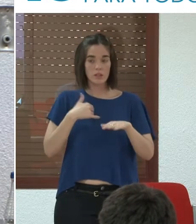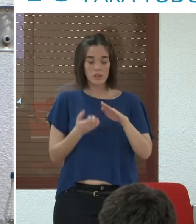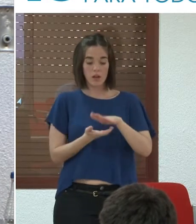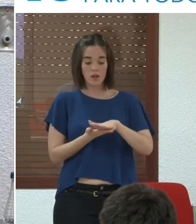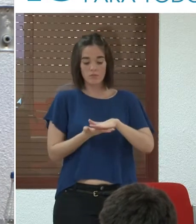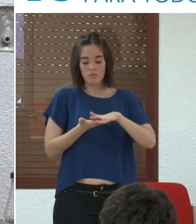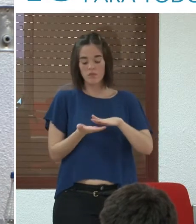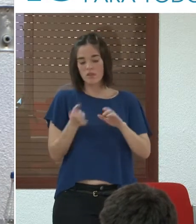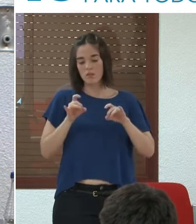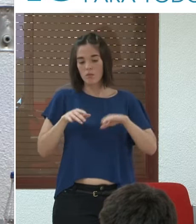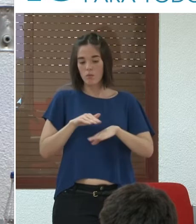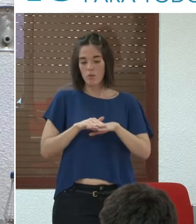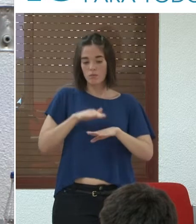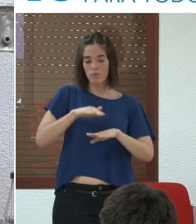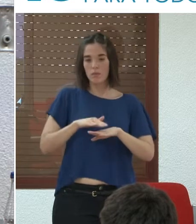They raise the